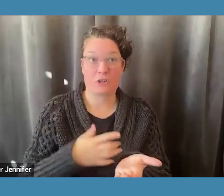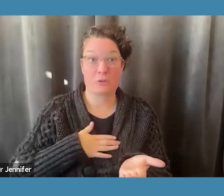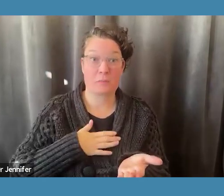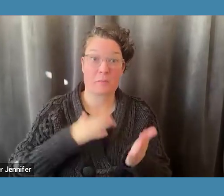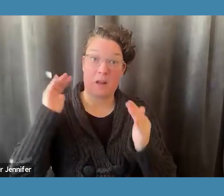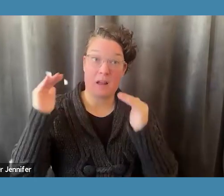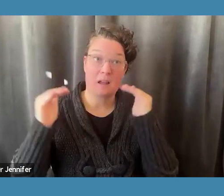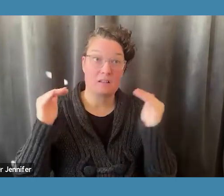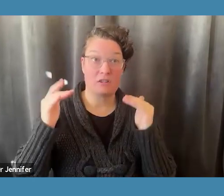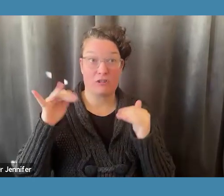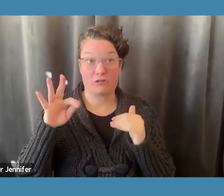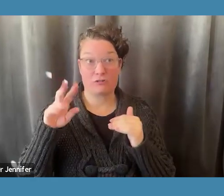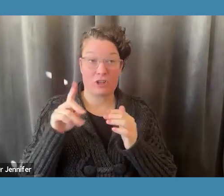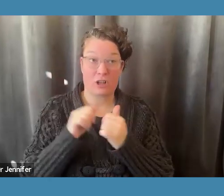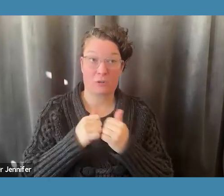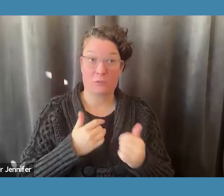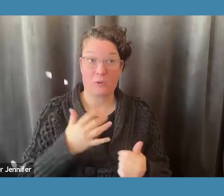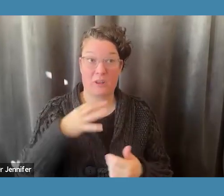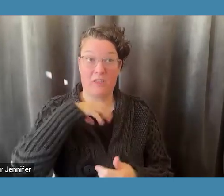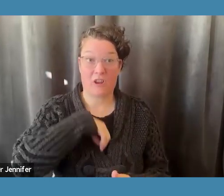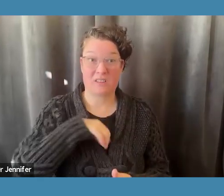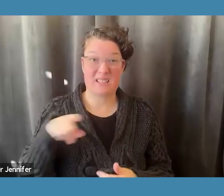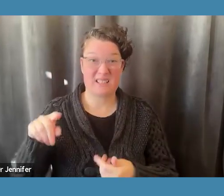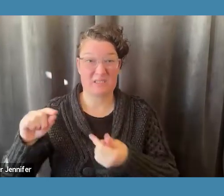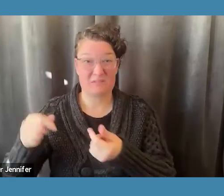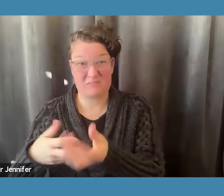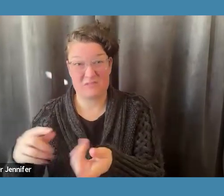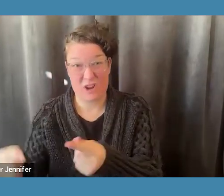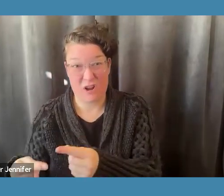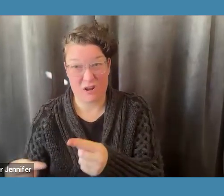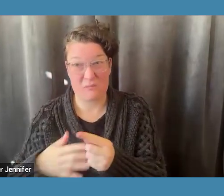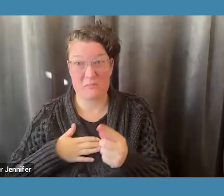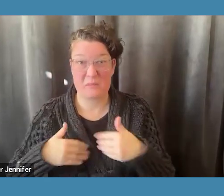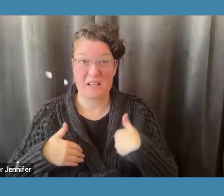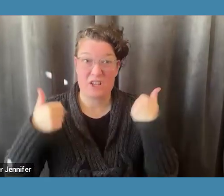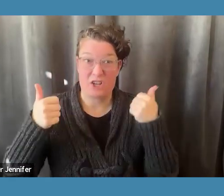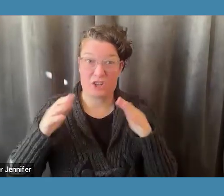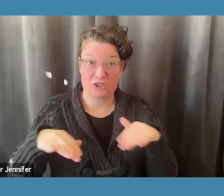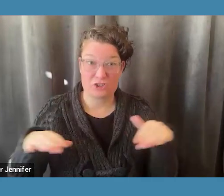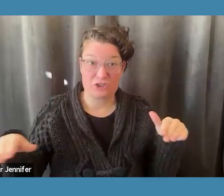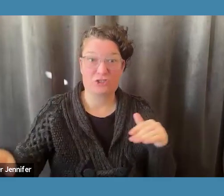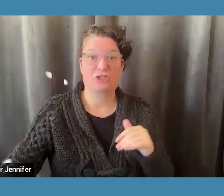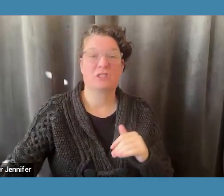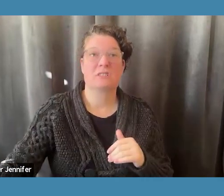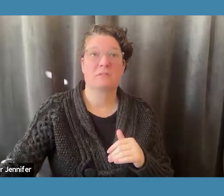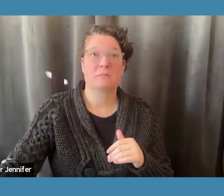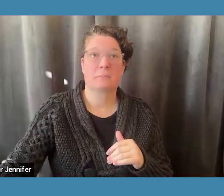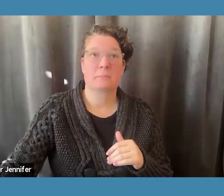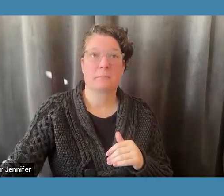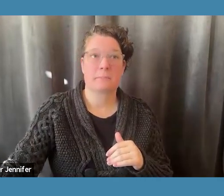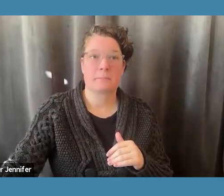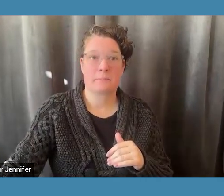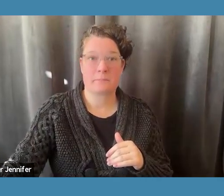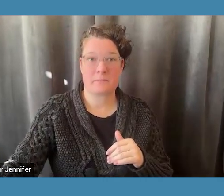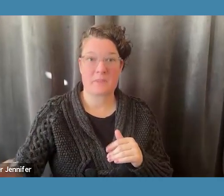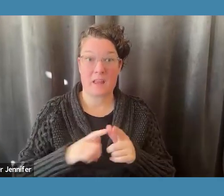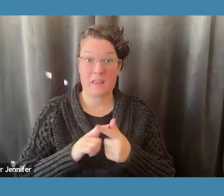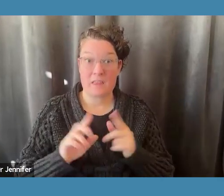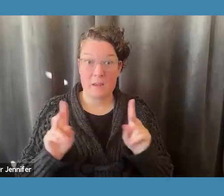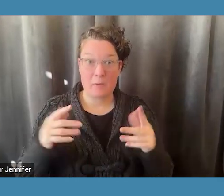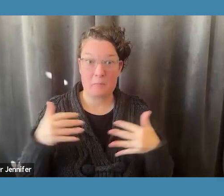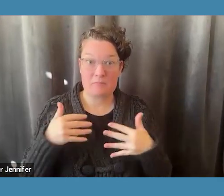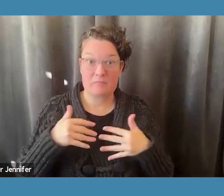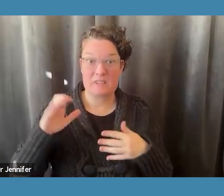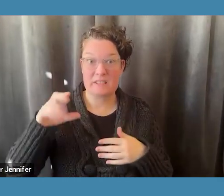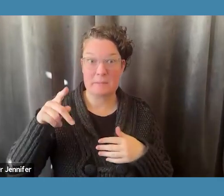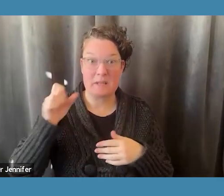adult child with autism is injuring my younger children, people are afraid that their younger children are going to be taken by